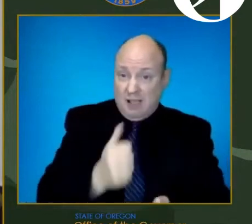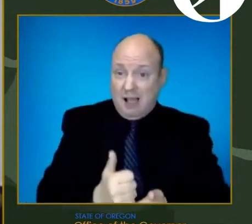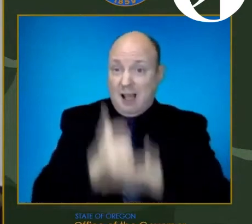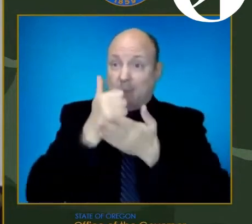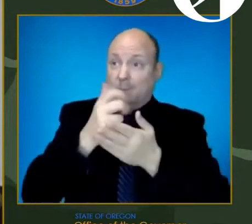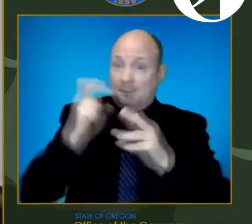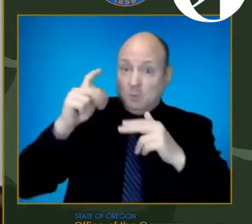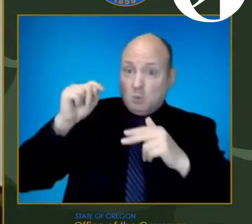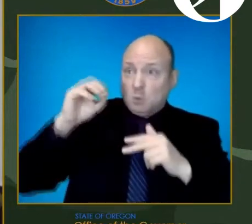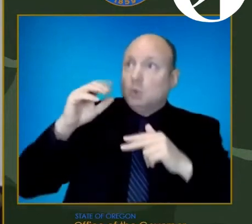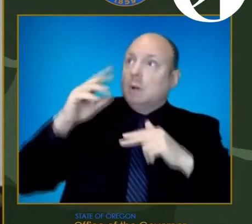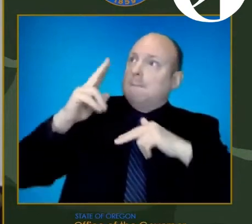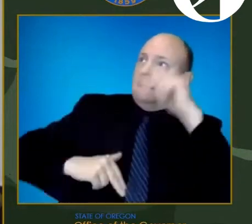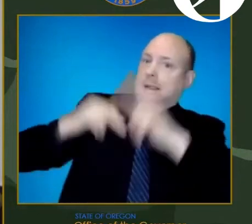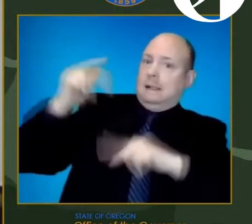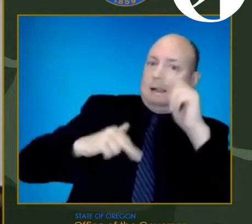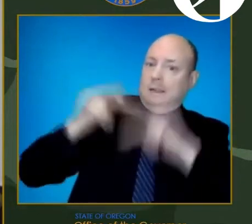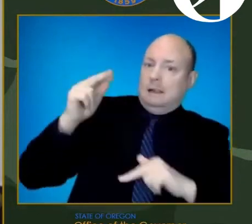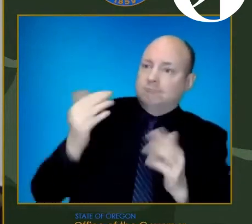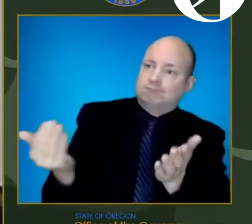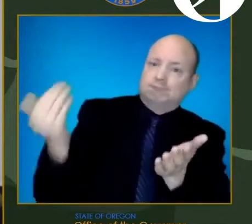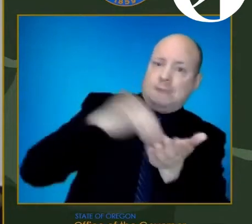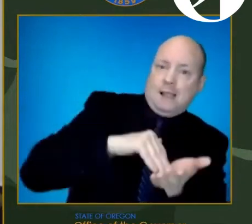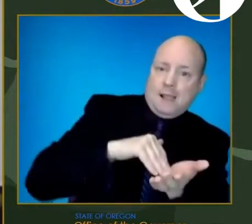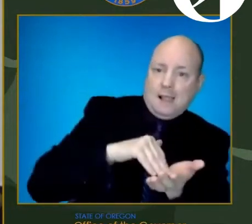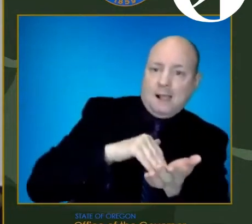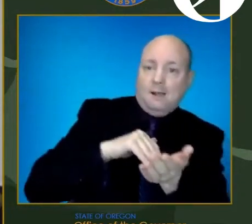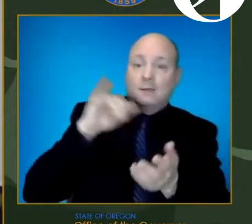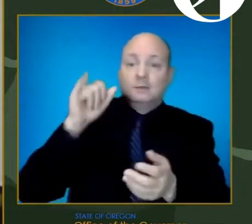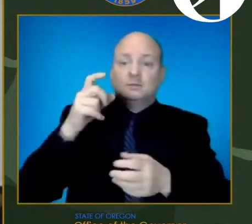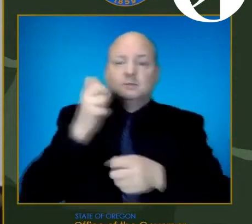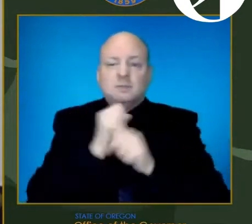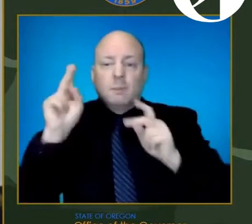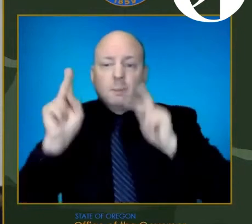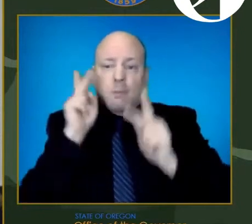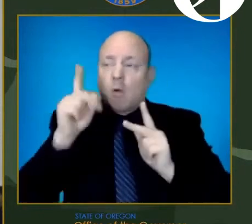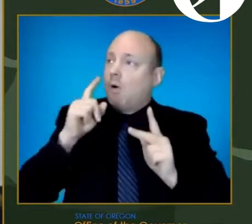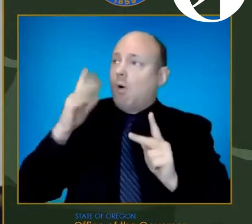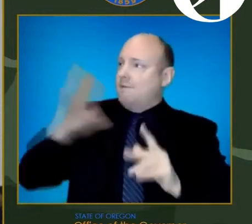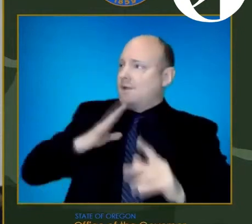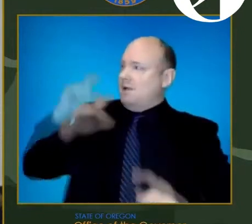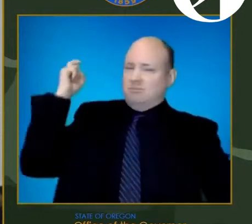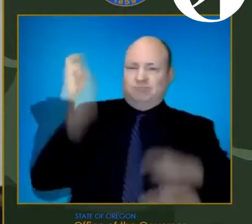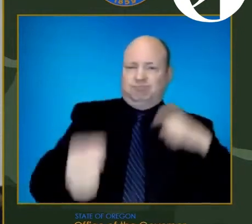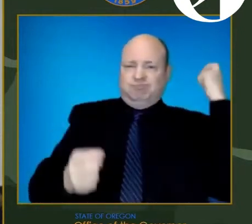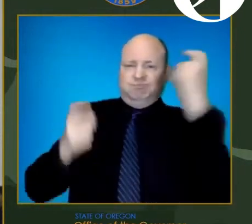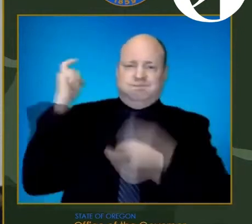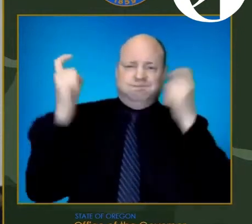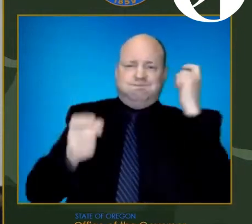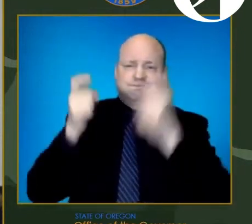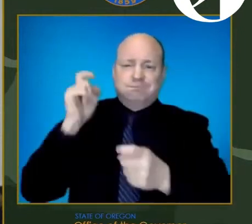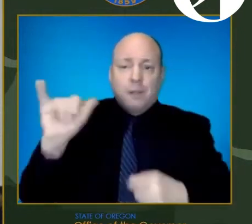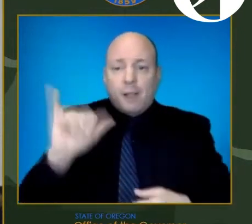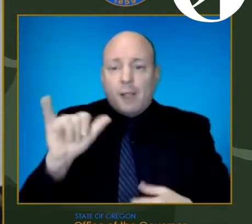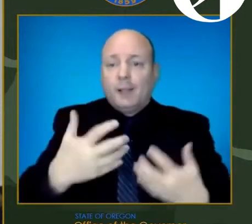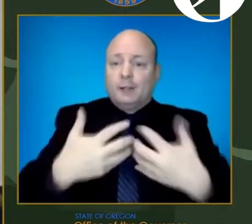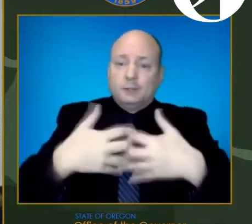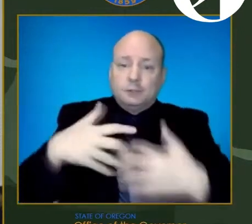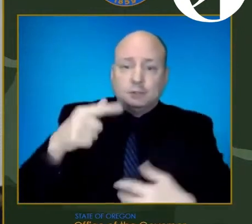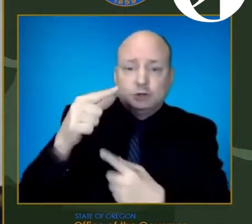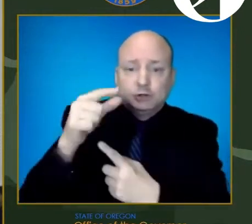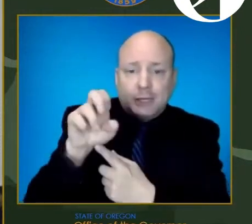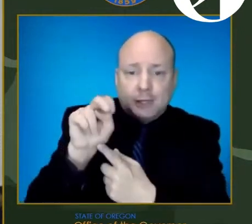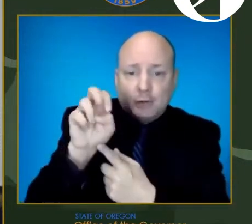that. And so everyone's coming together. There's donations of tools and generators and